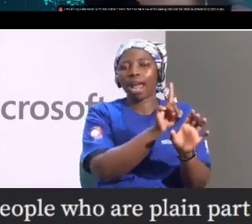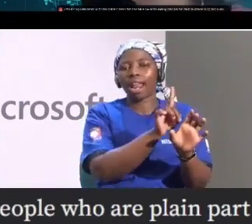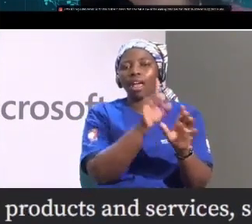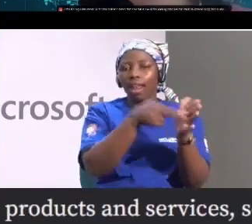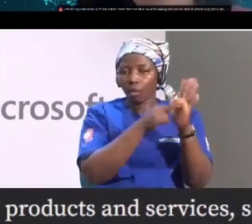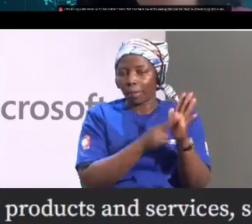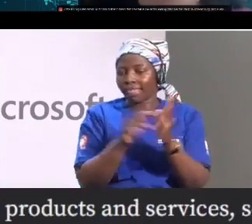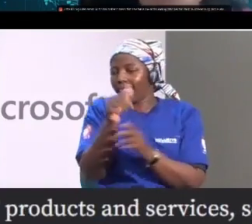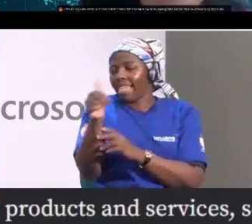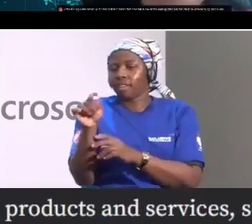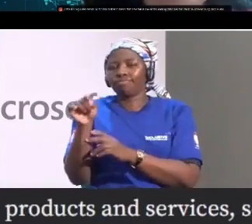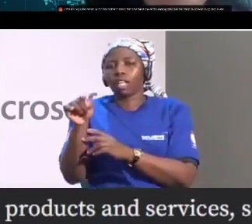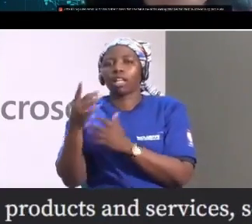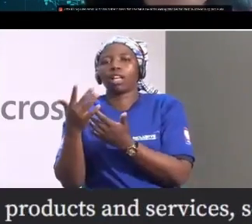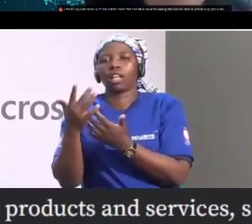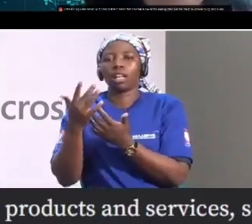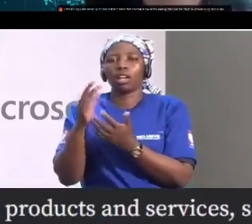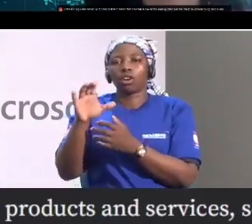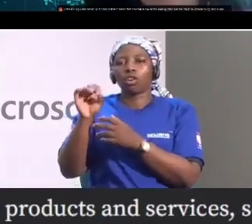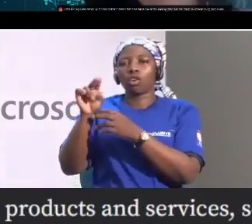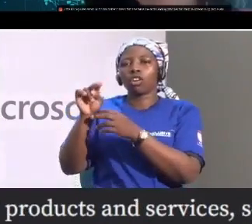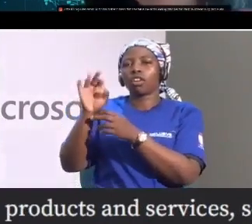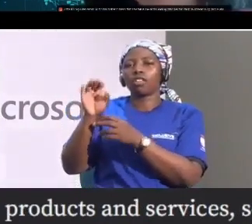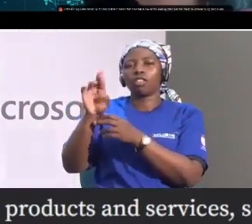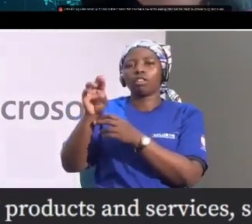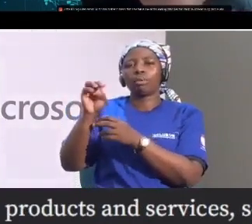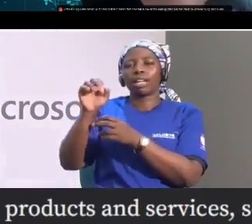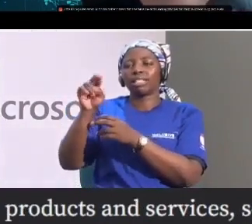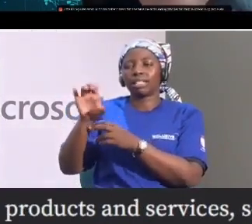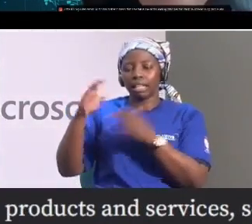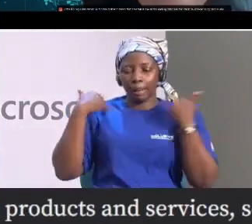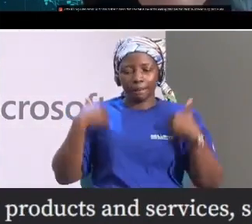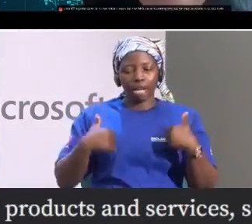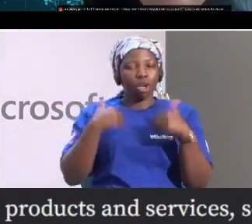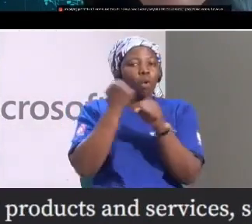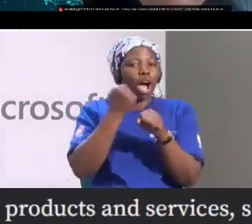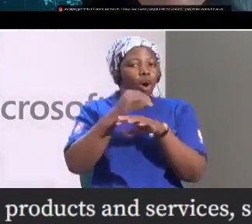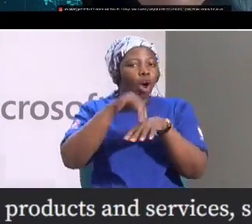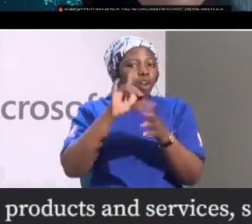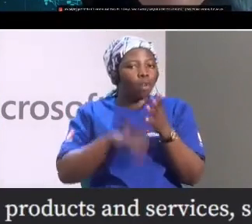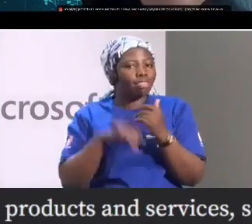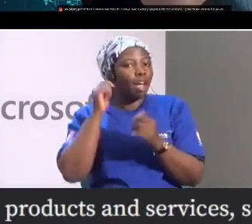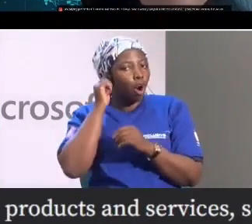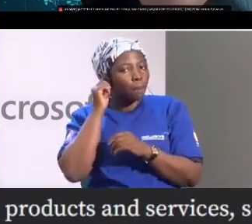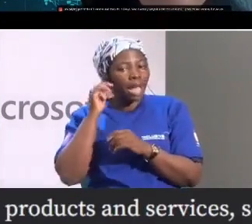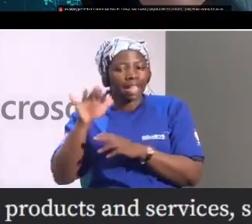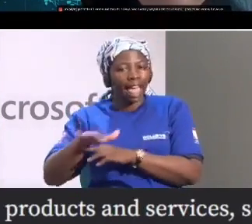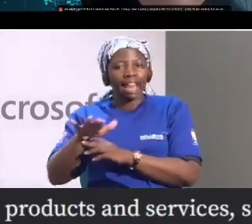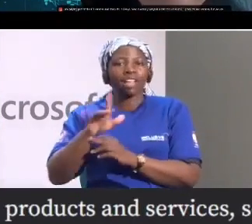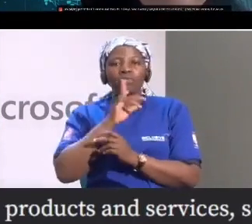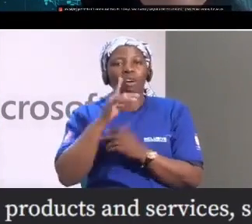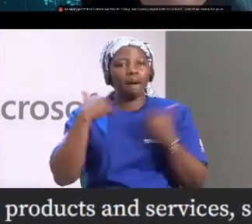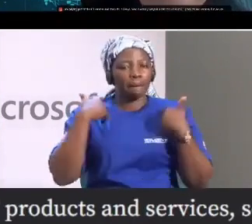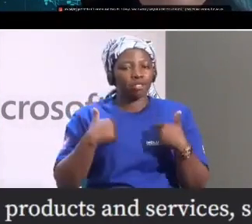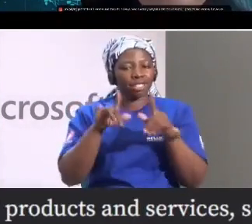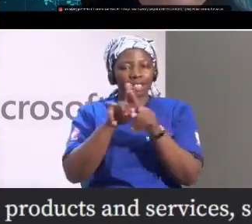is part two on conformance. And I specifically work on compliance and conformance part. And actually,